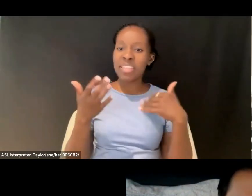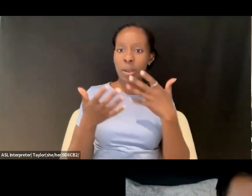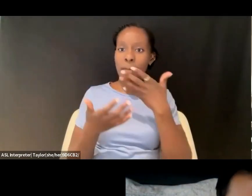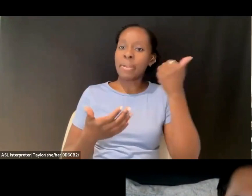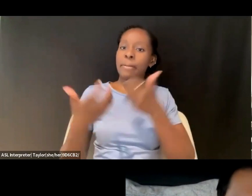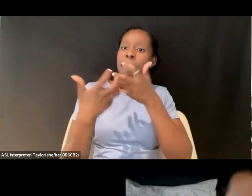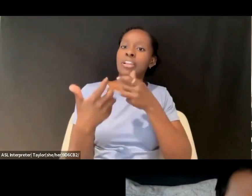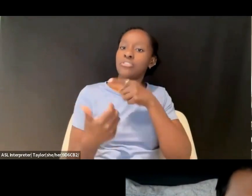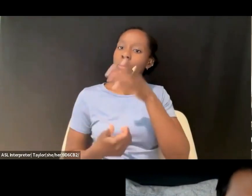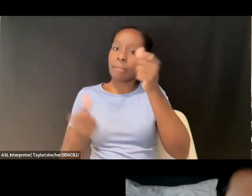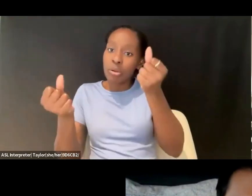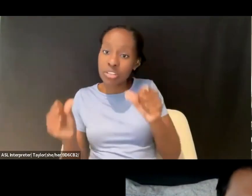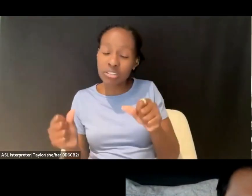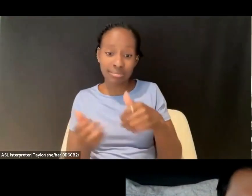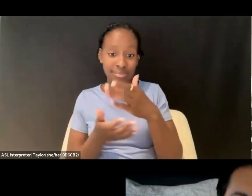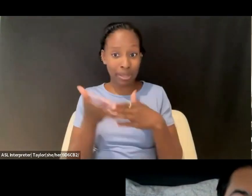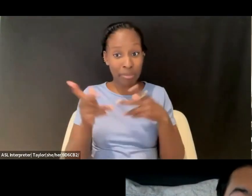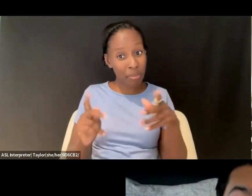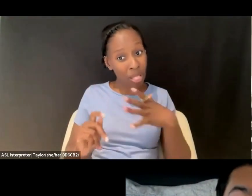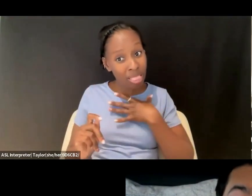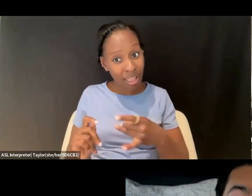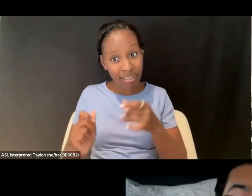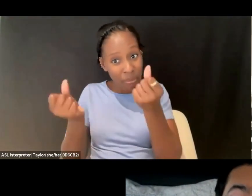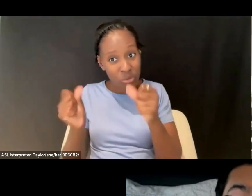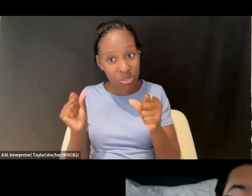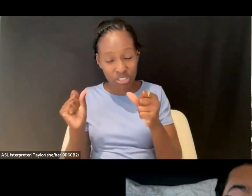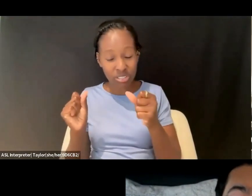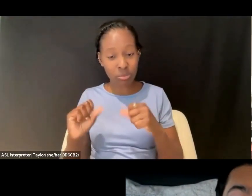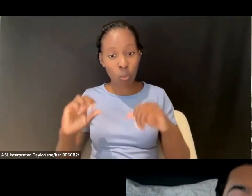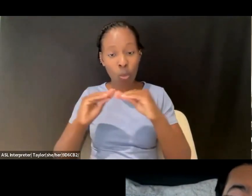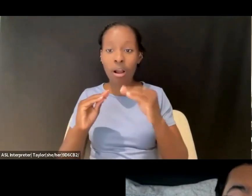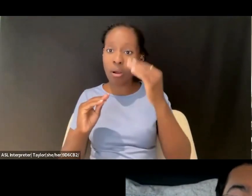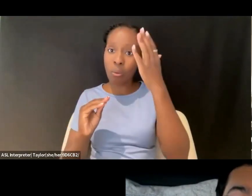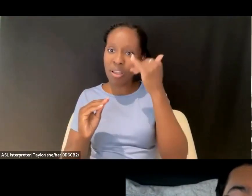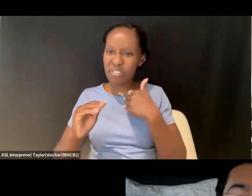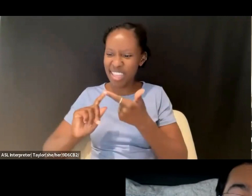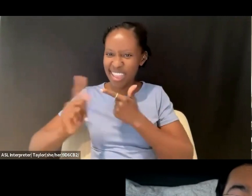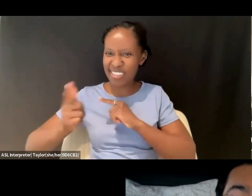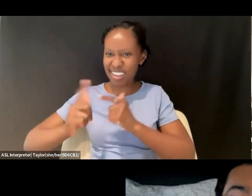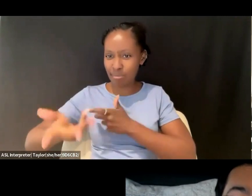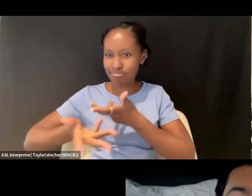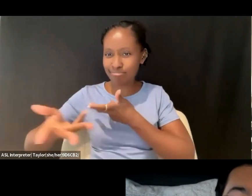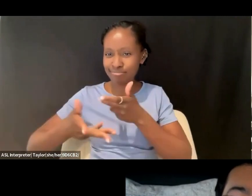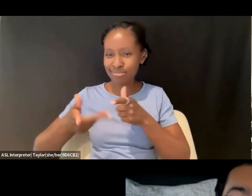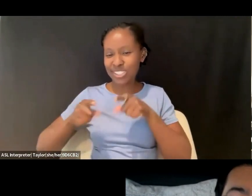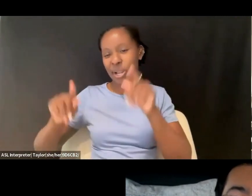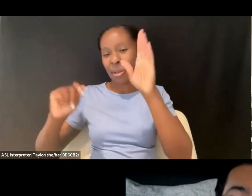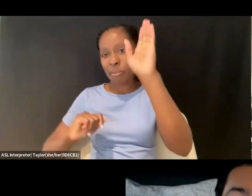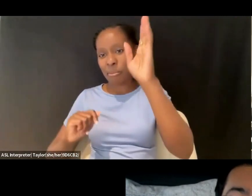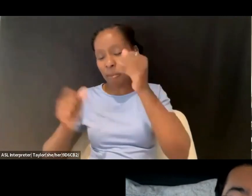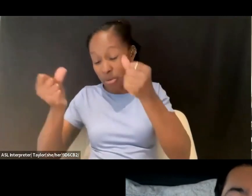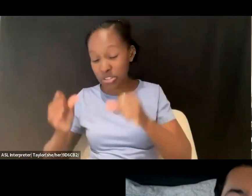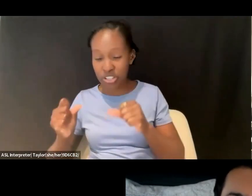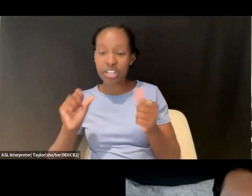posters. Some people like to give poster presentations anyway, because they like the interaction that you get in a poster session that you